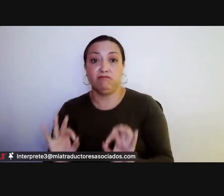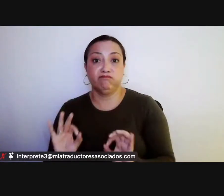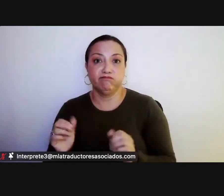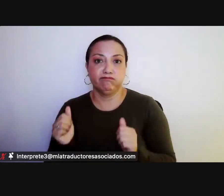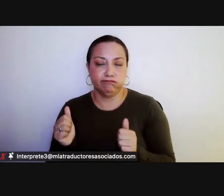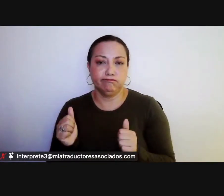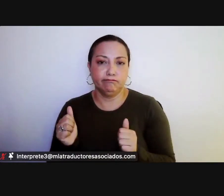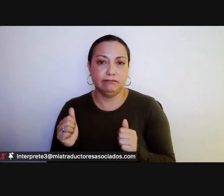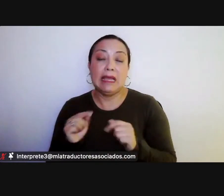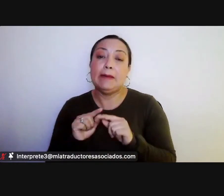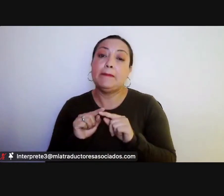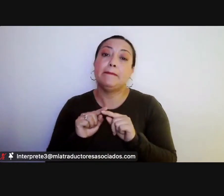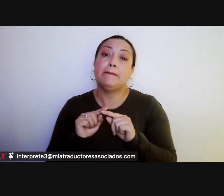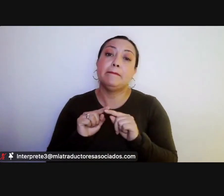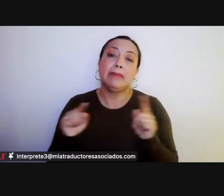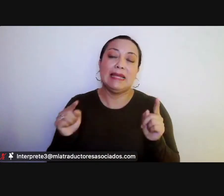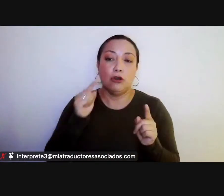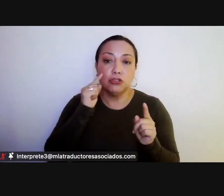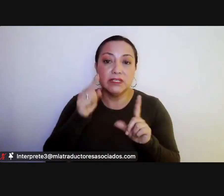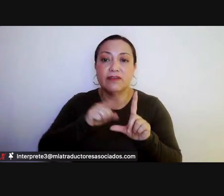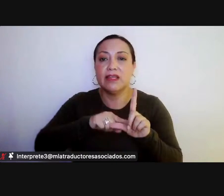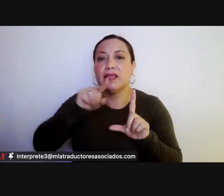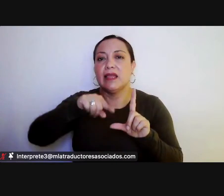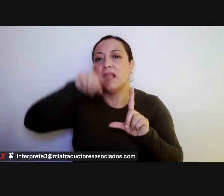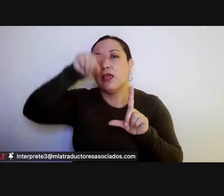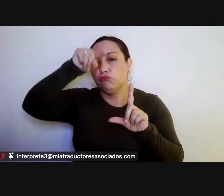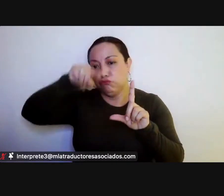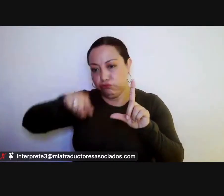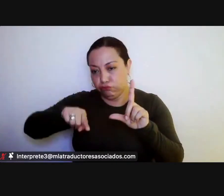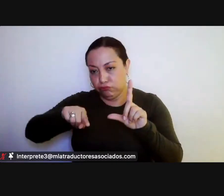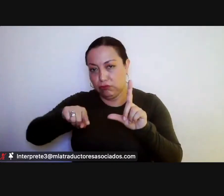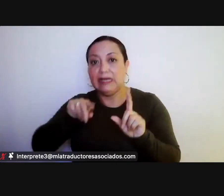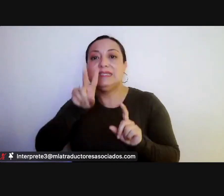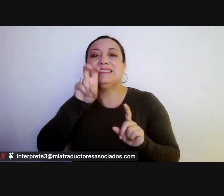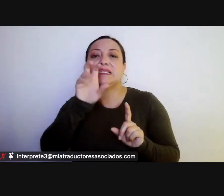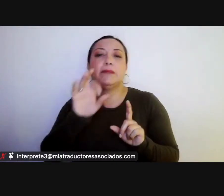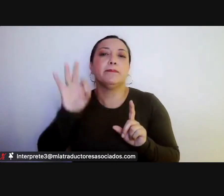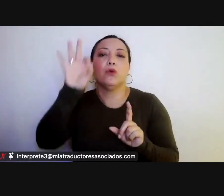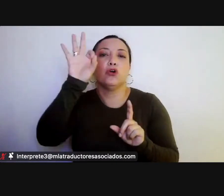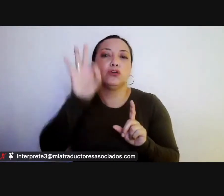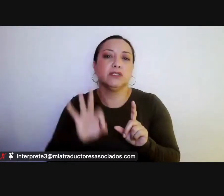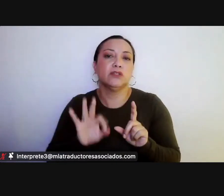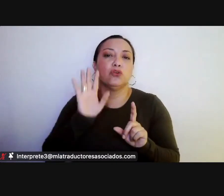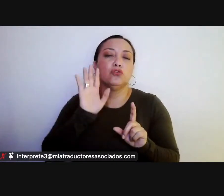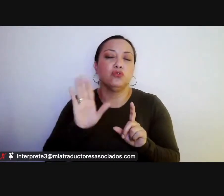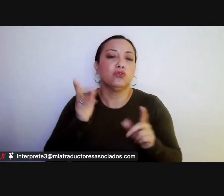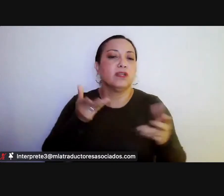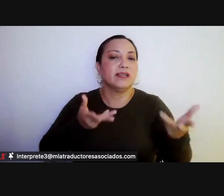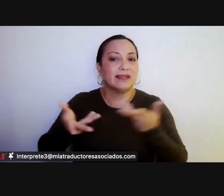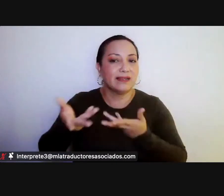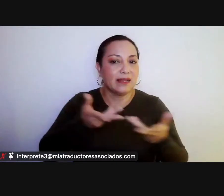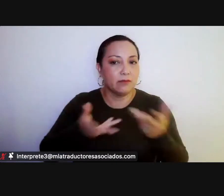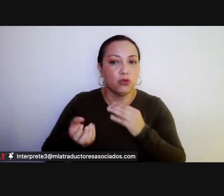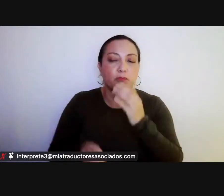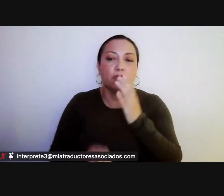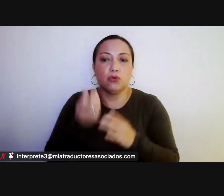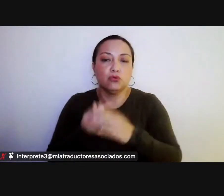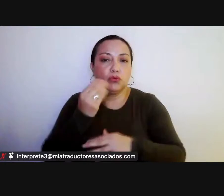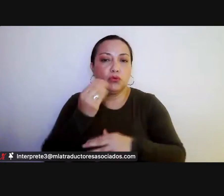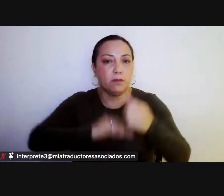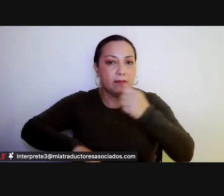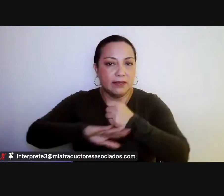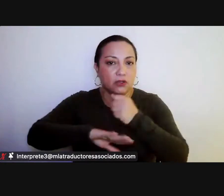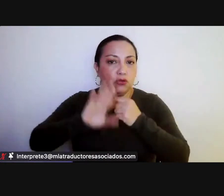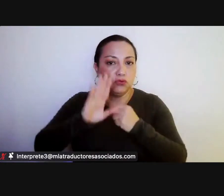of, but we are expecting a 7% fall in terms of exchange of